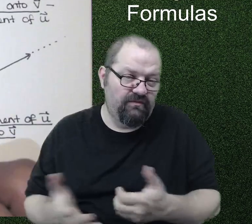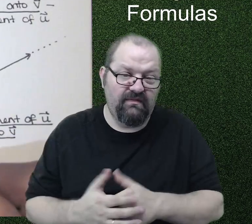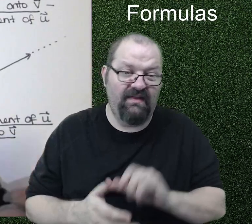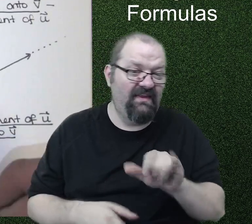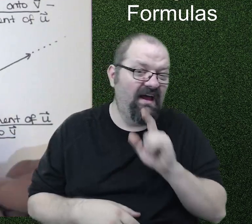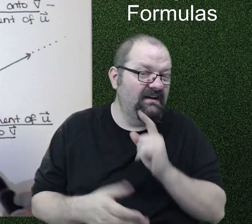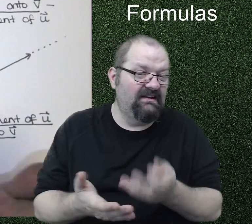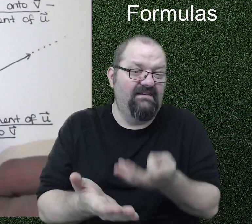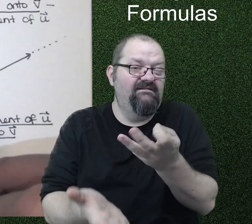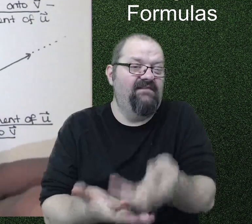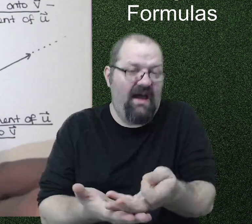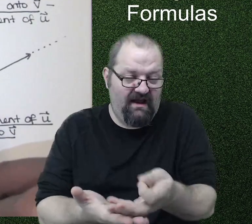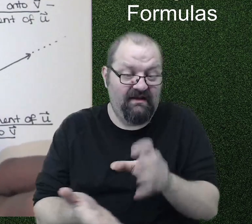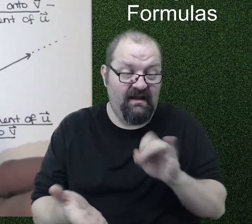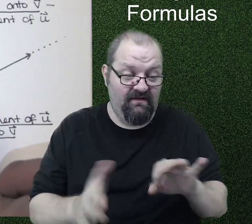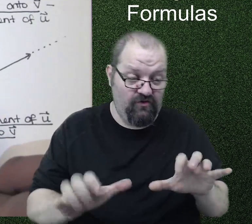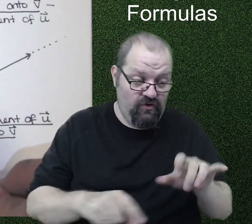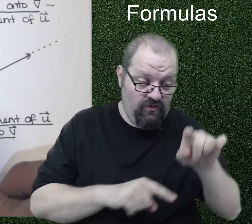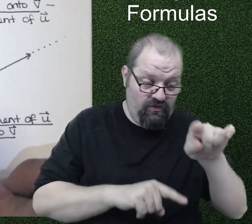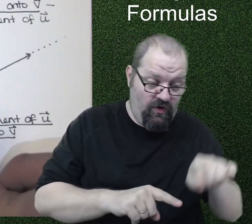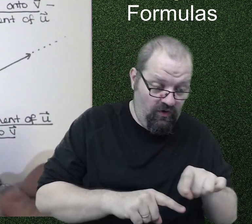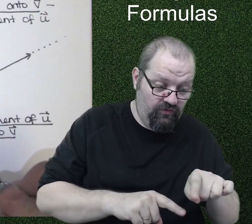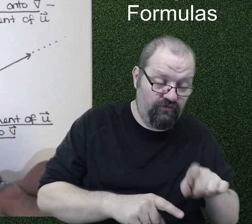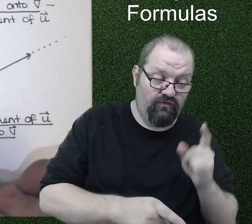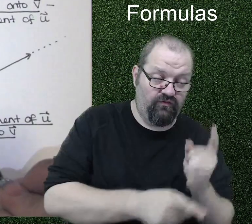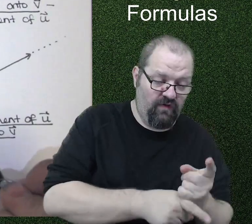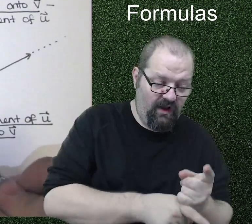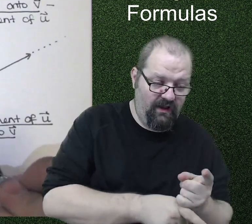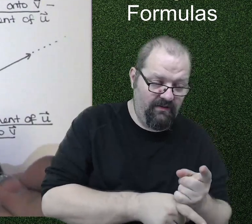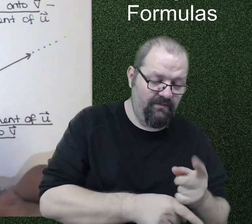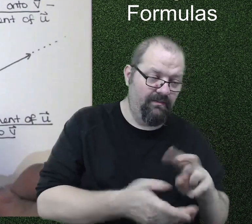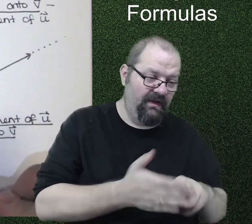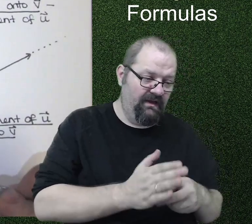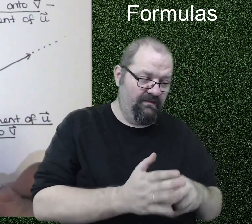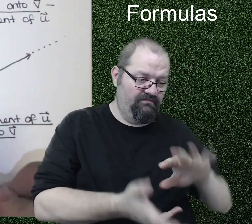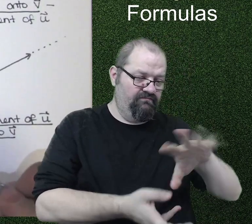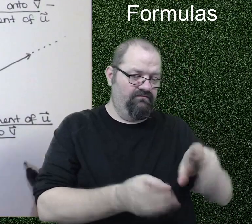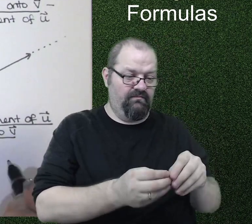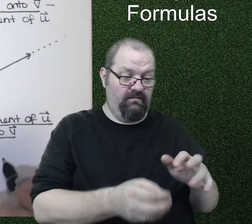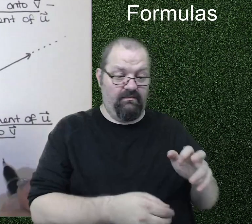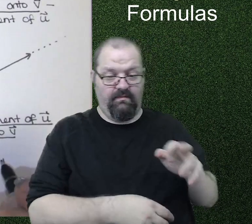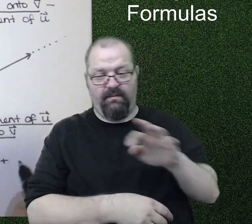fact that the projection of U onto V